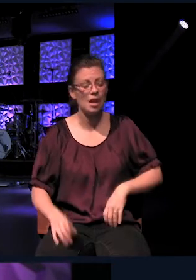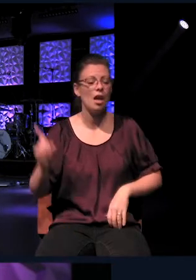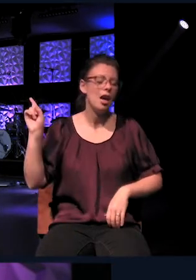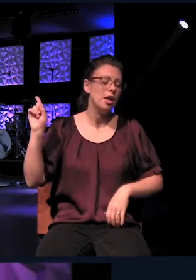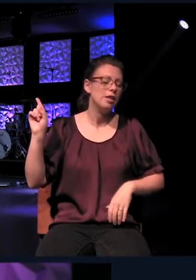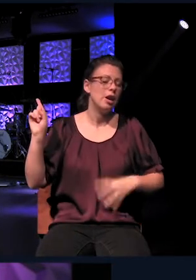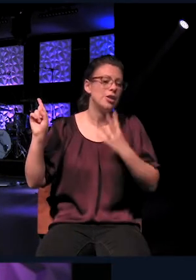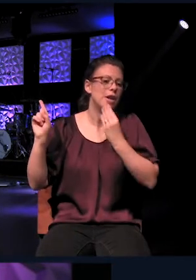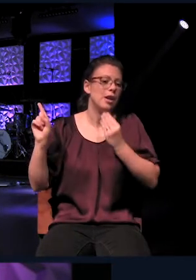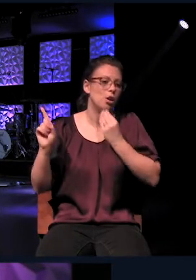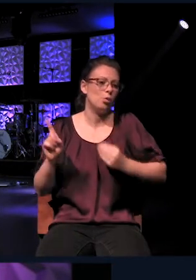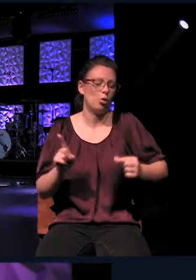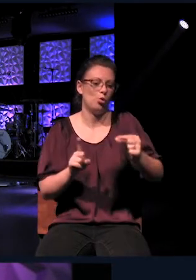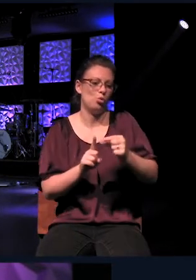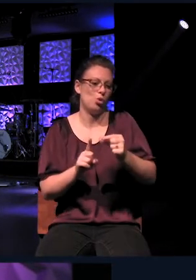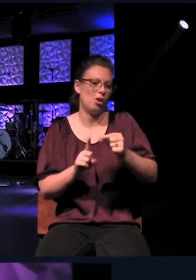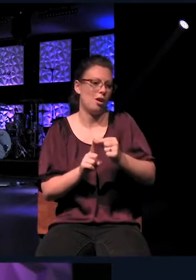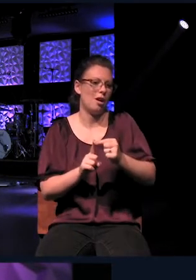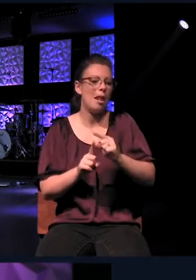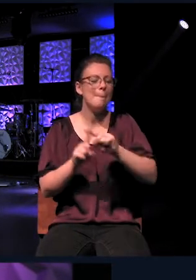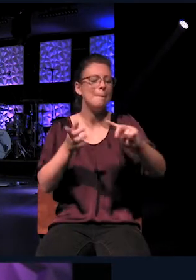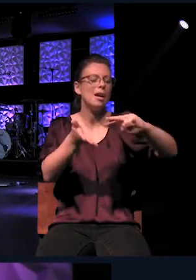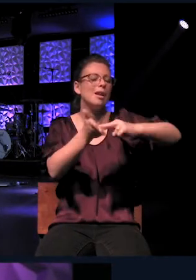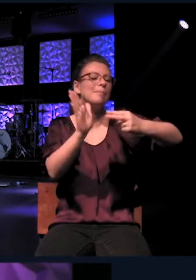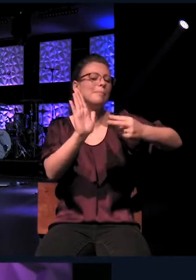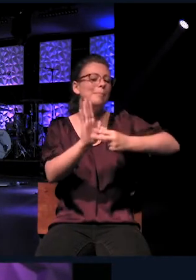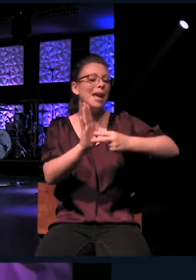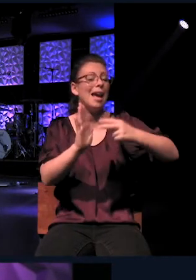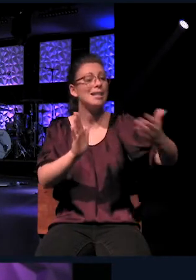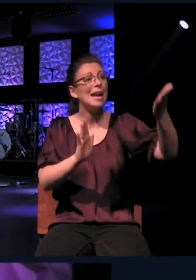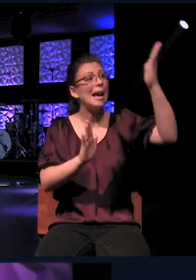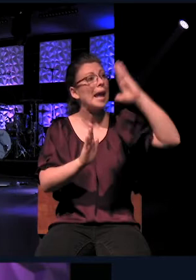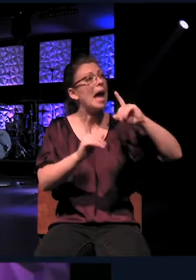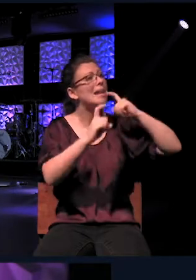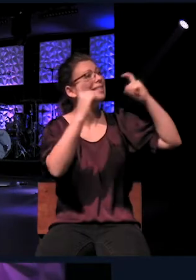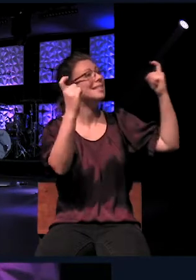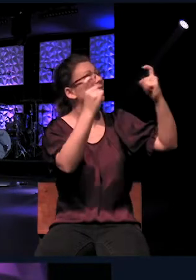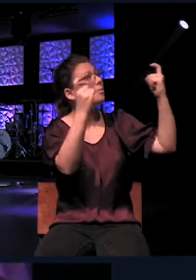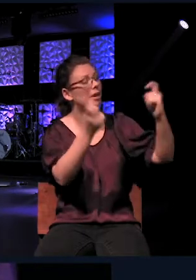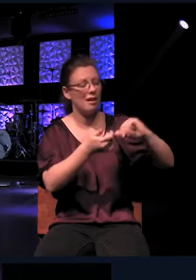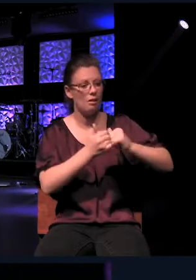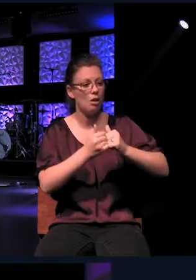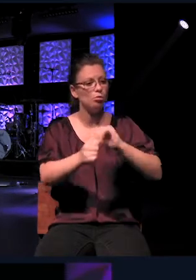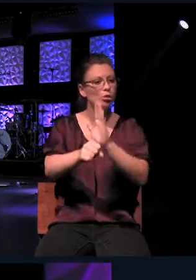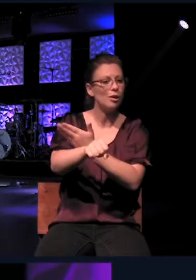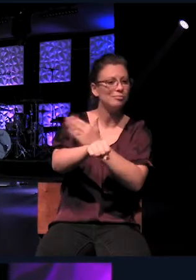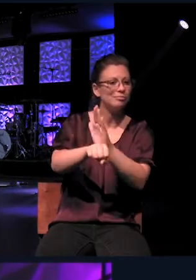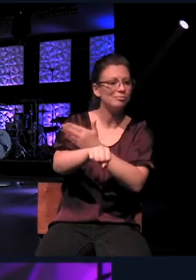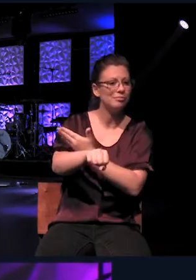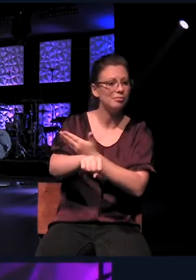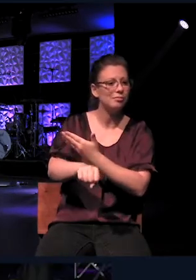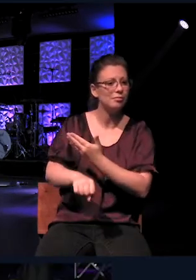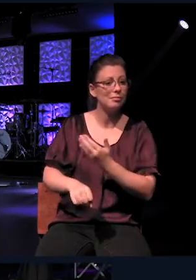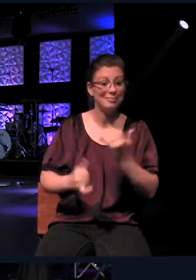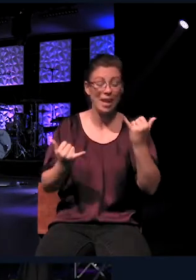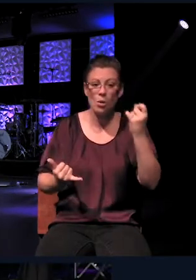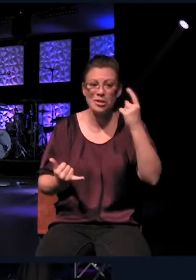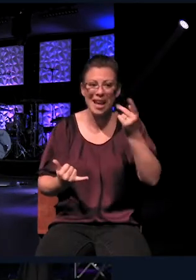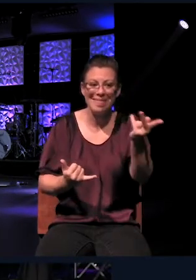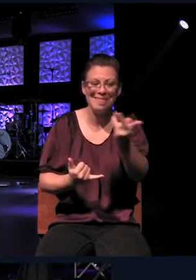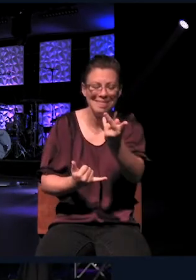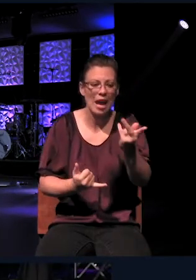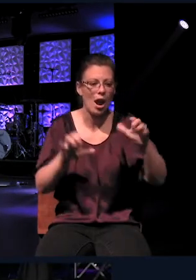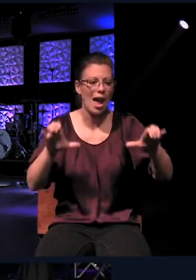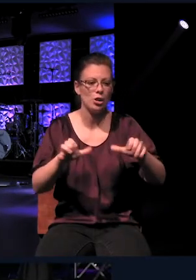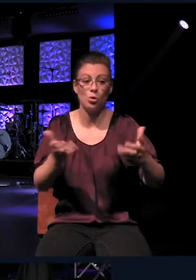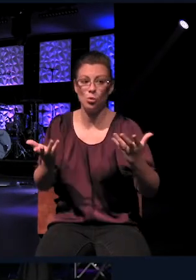it means to celebrate God in song. And I don't know about you, but I don't know of anyone that's celebrated as a jerk. I